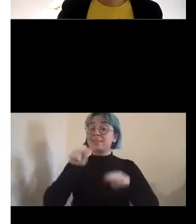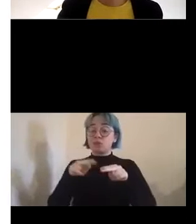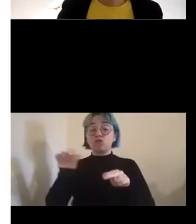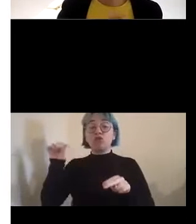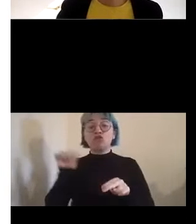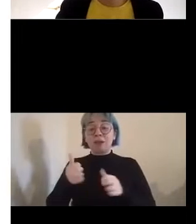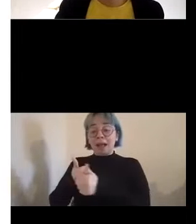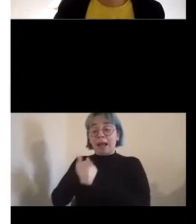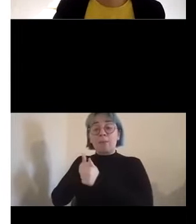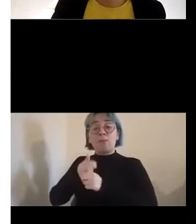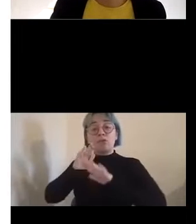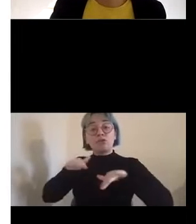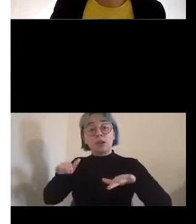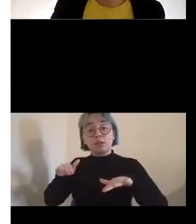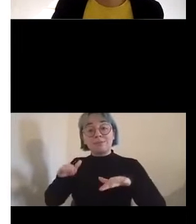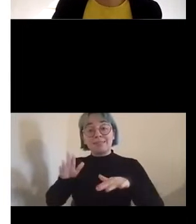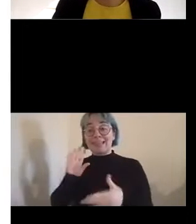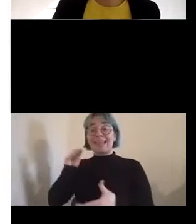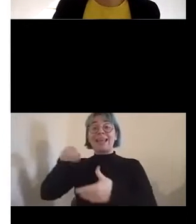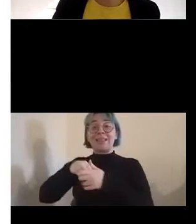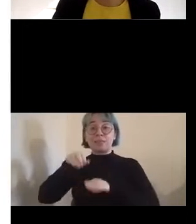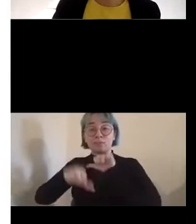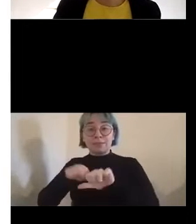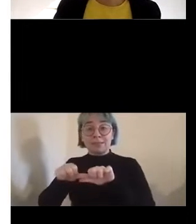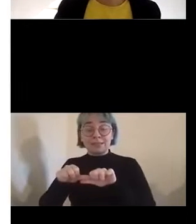the child in the proceedings, so that